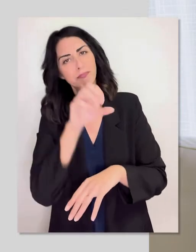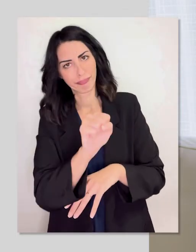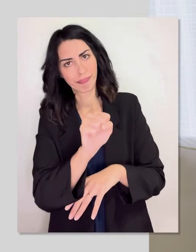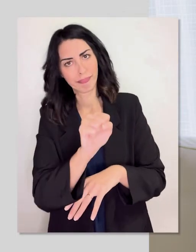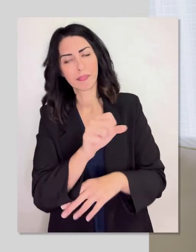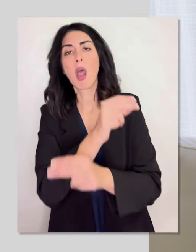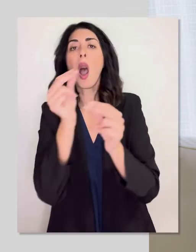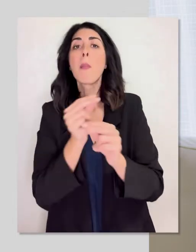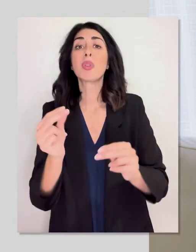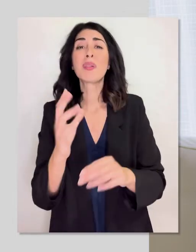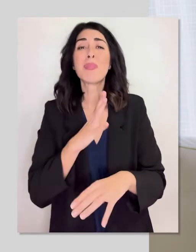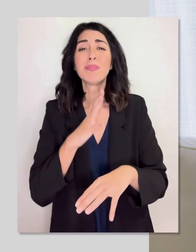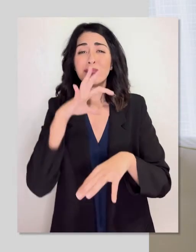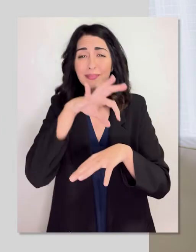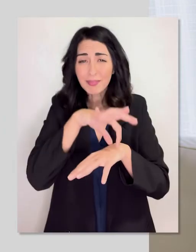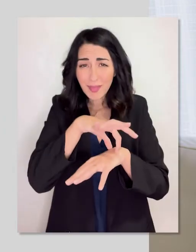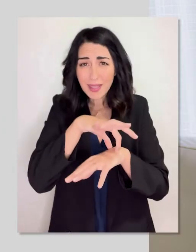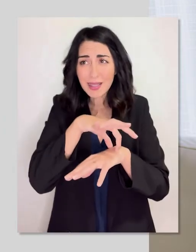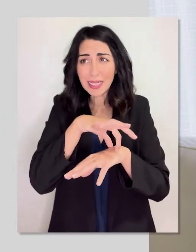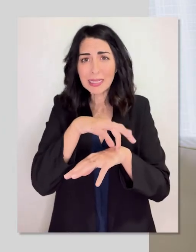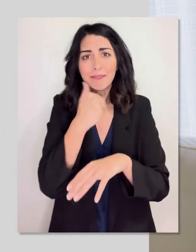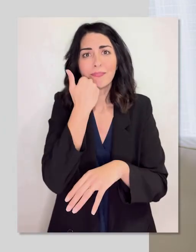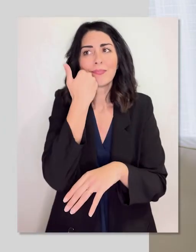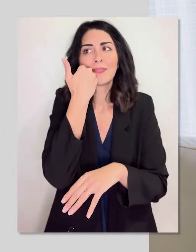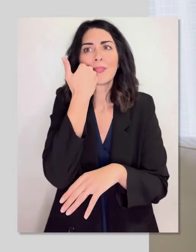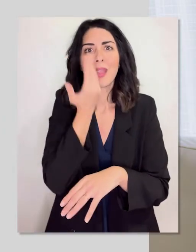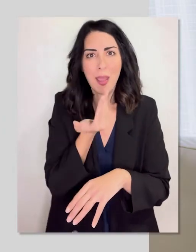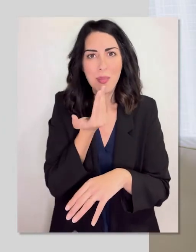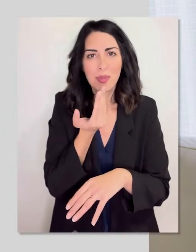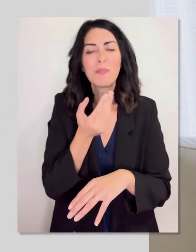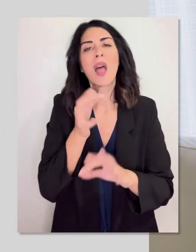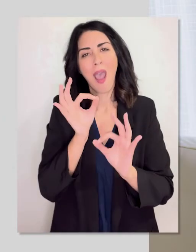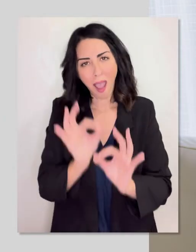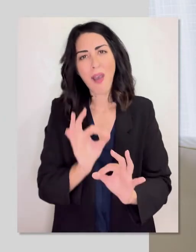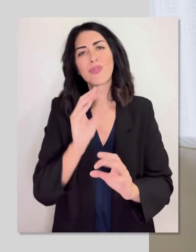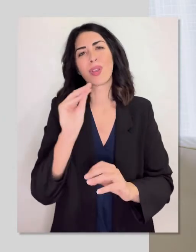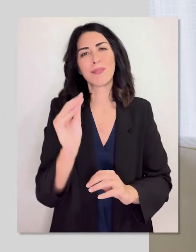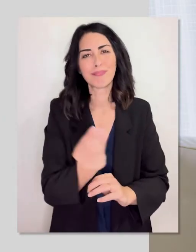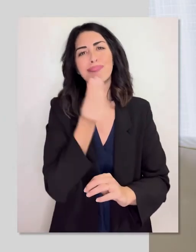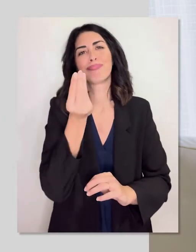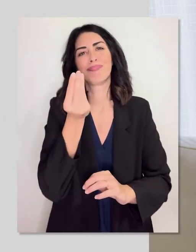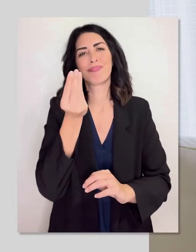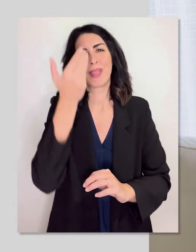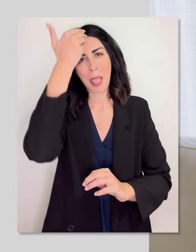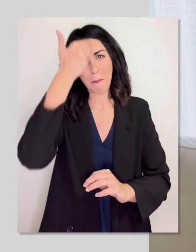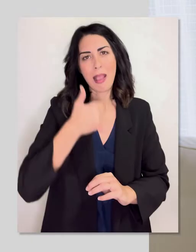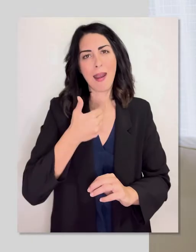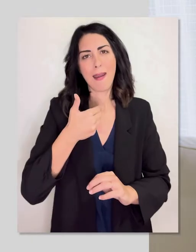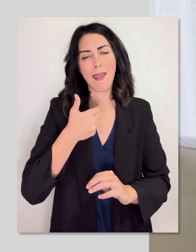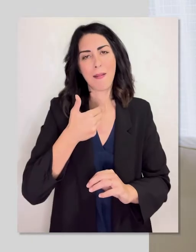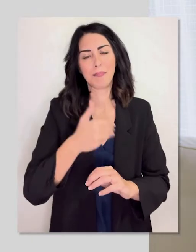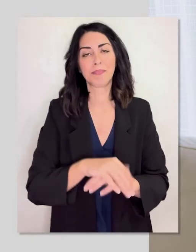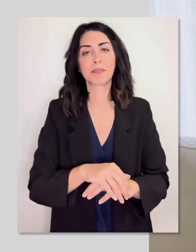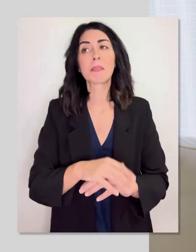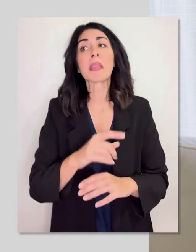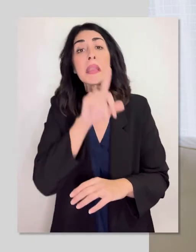That's pretty much what a migraine attack is. I may have left a few things out, but why is that different from